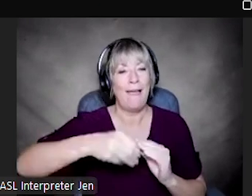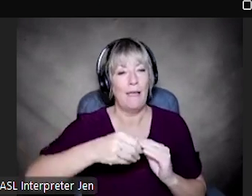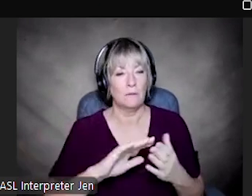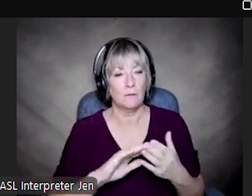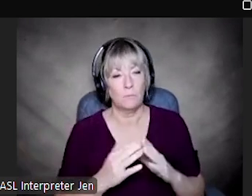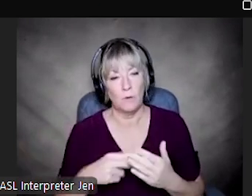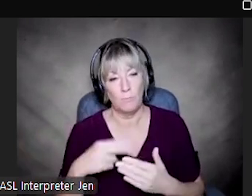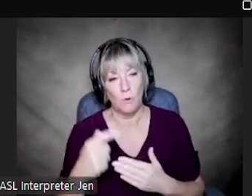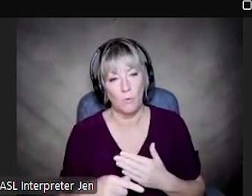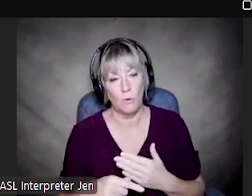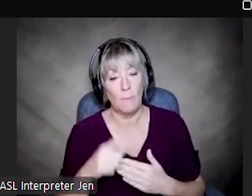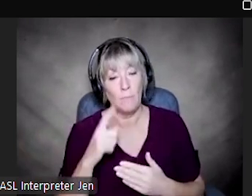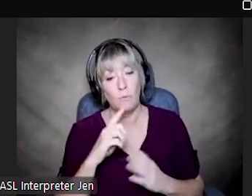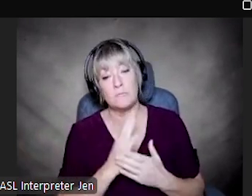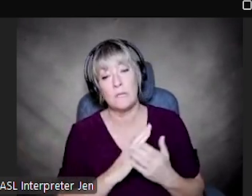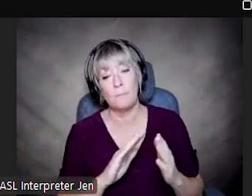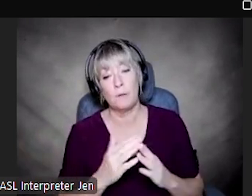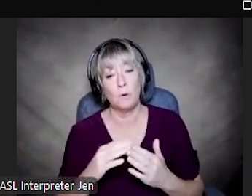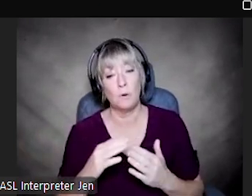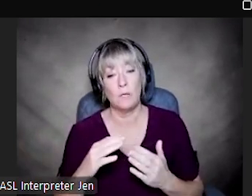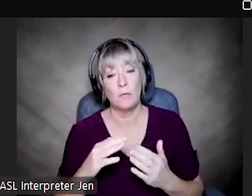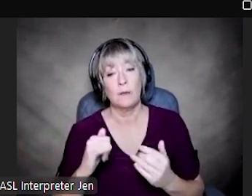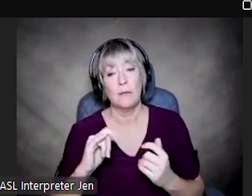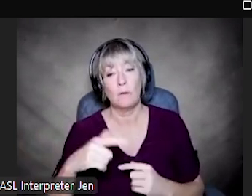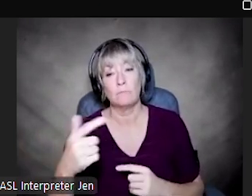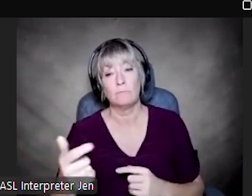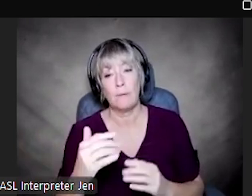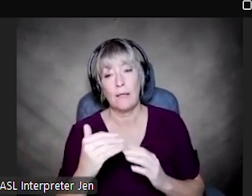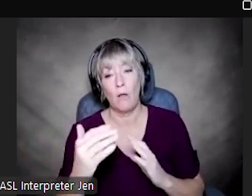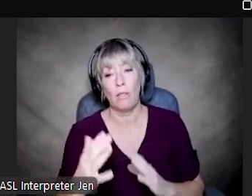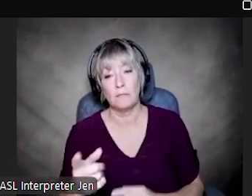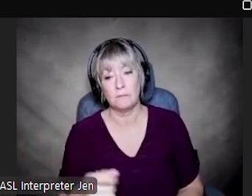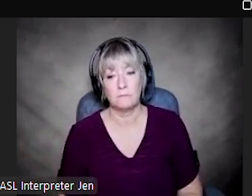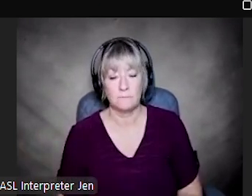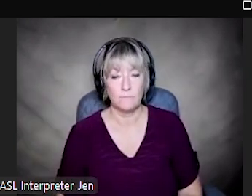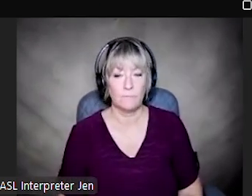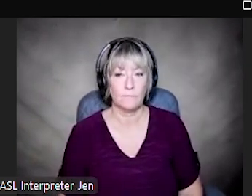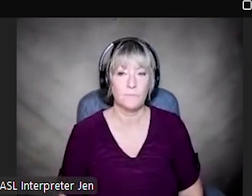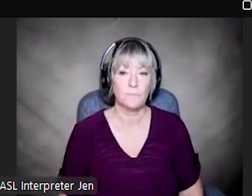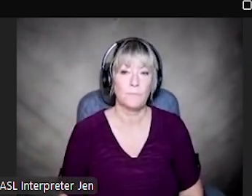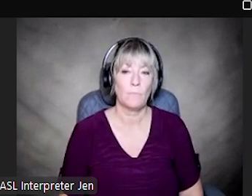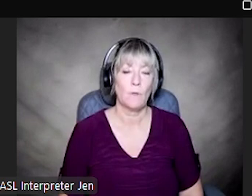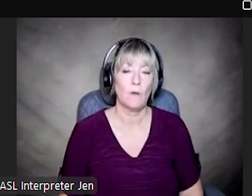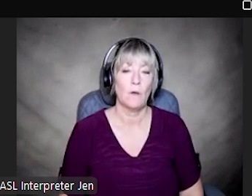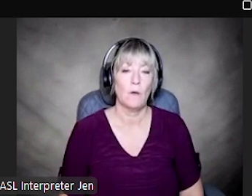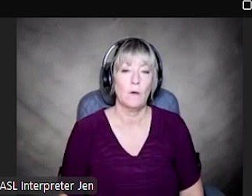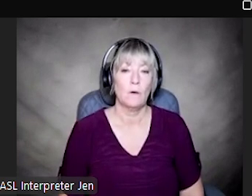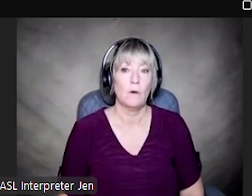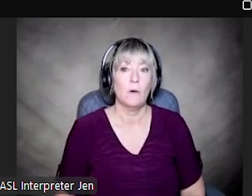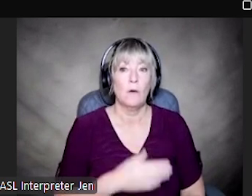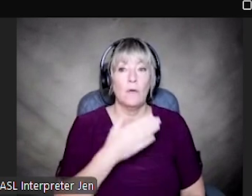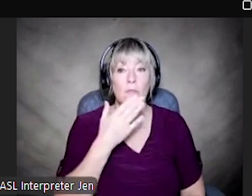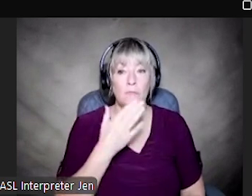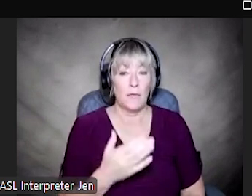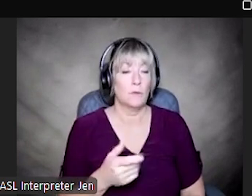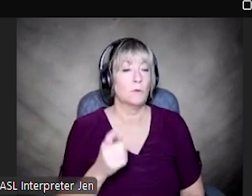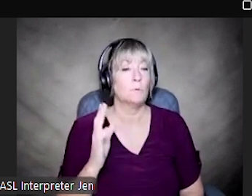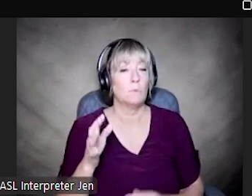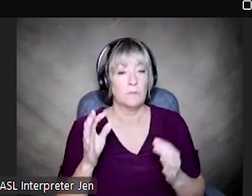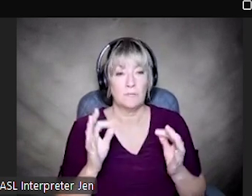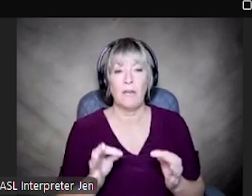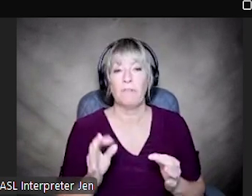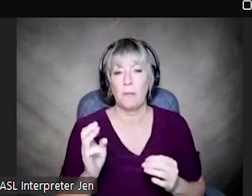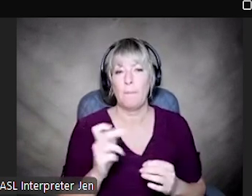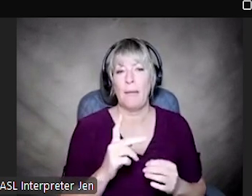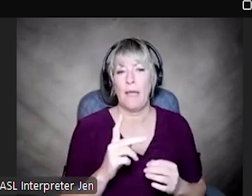programs. And for some of those community programs, now I'll turn over to my colleagues. Thank you. Thank you. We will definitely come back to